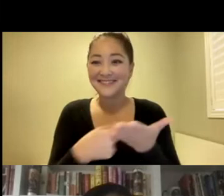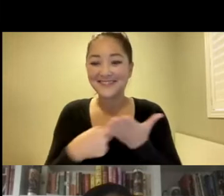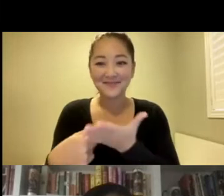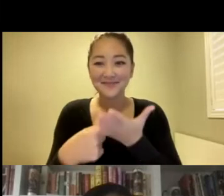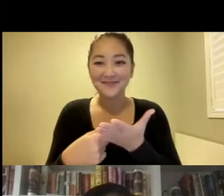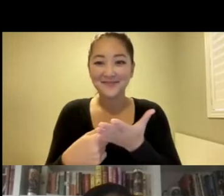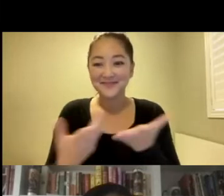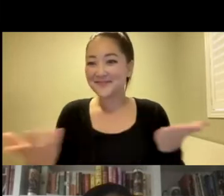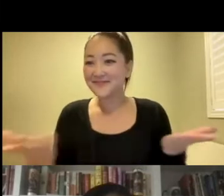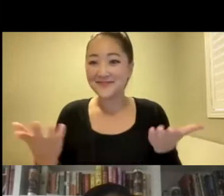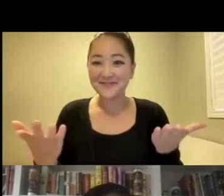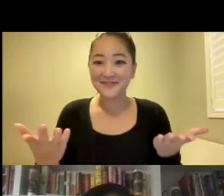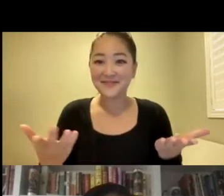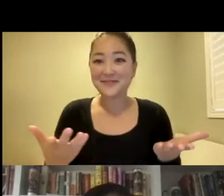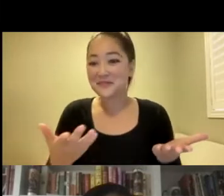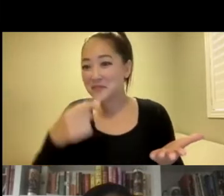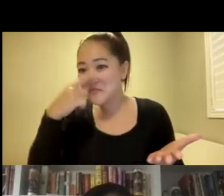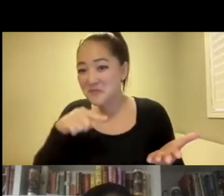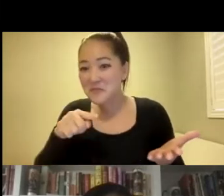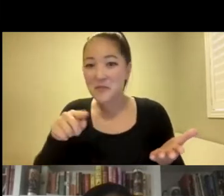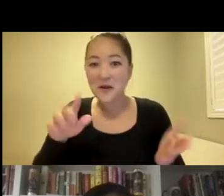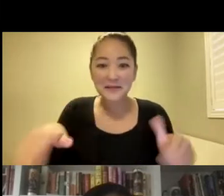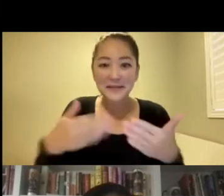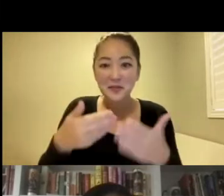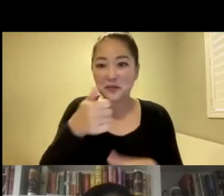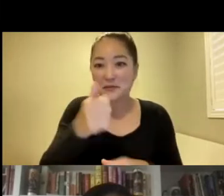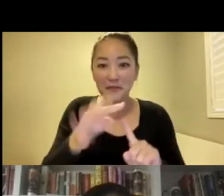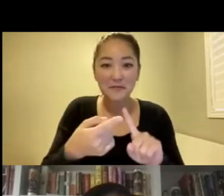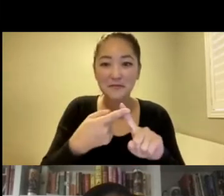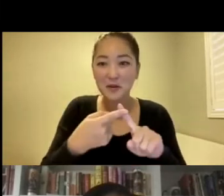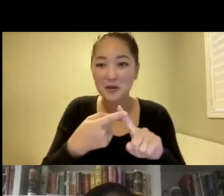So I'll ask you to introduce yourselves. We'll start with